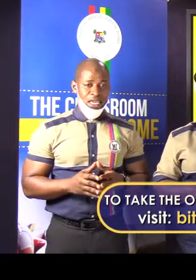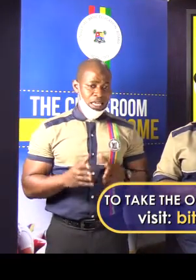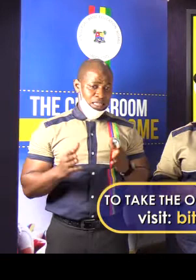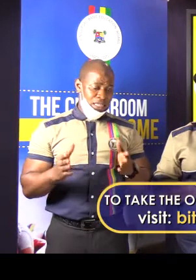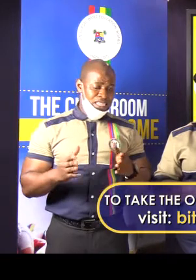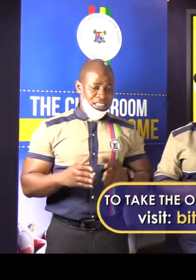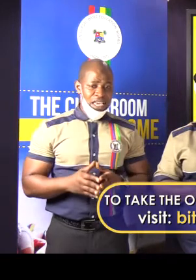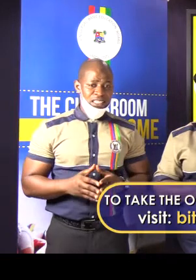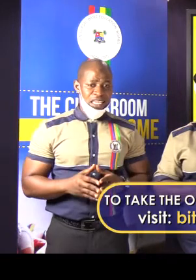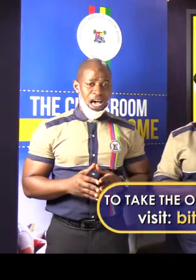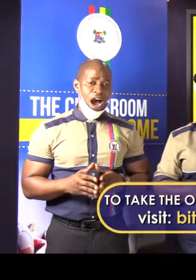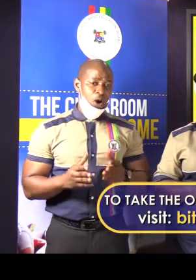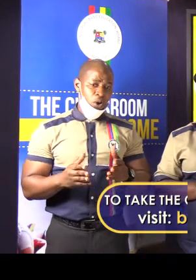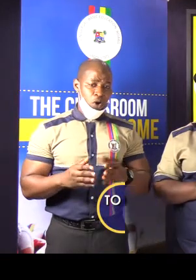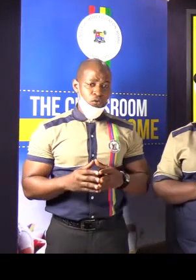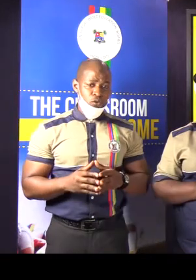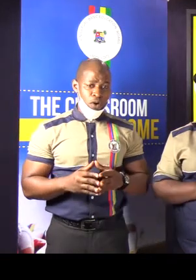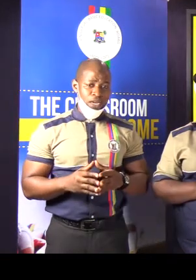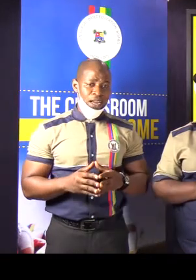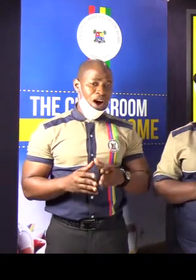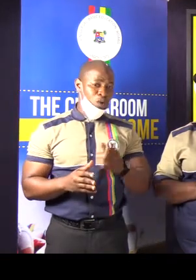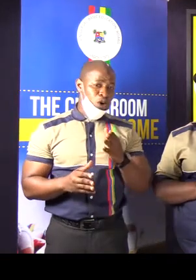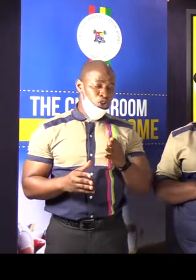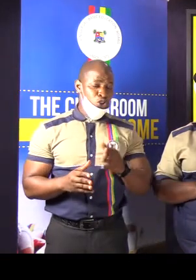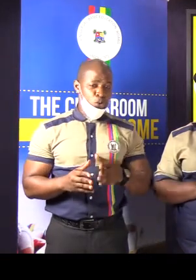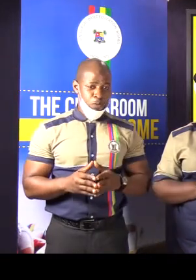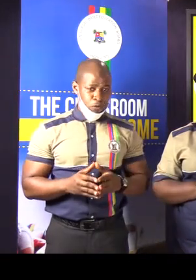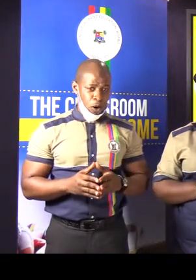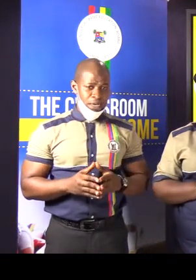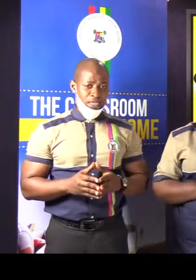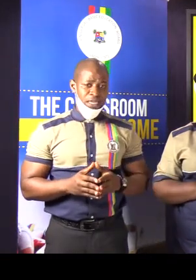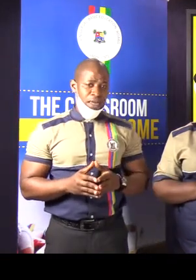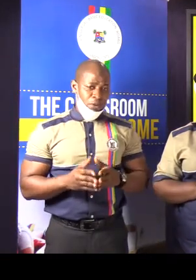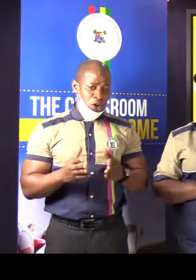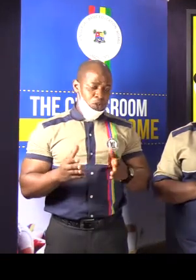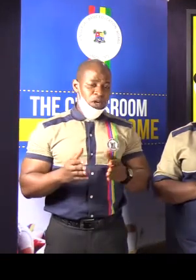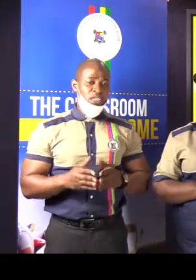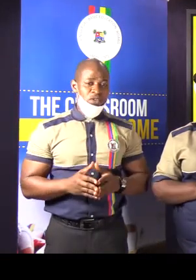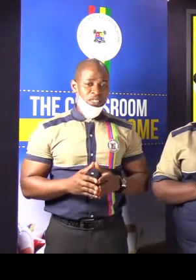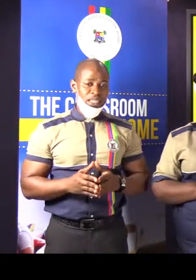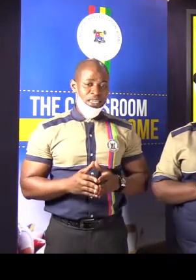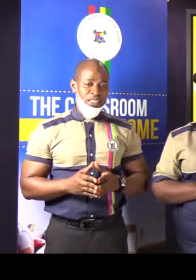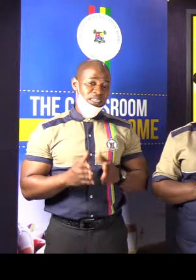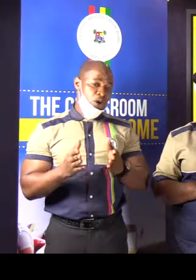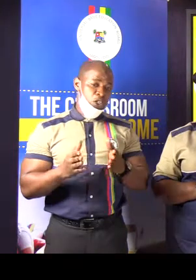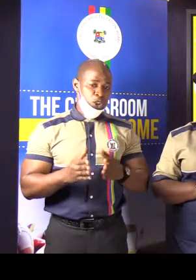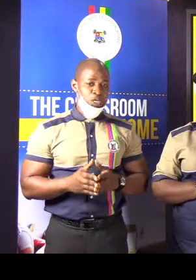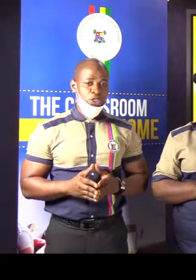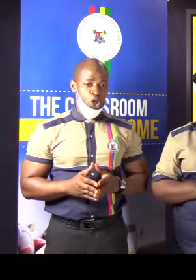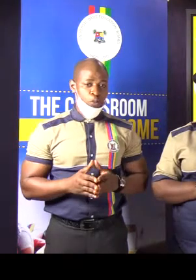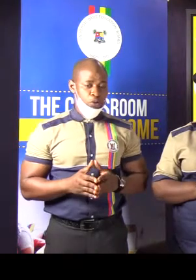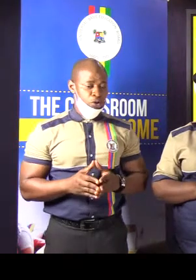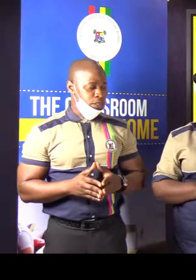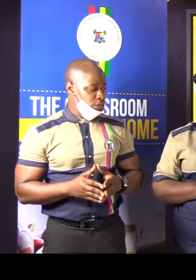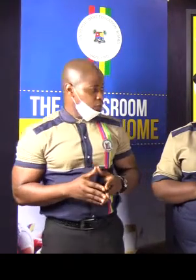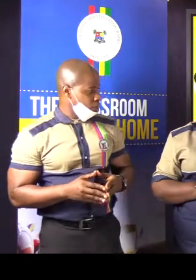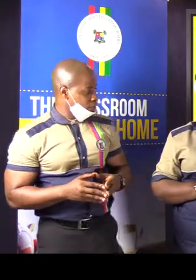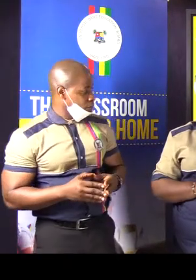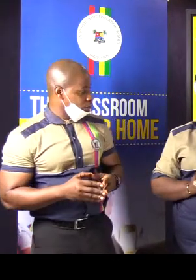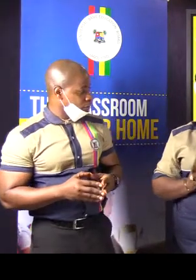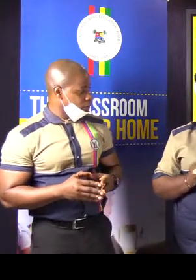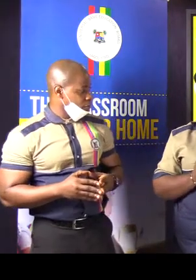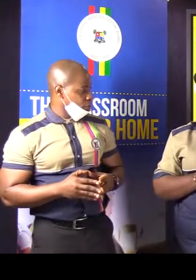bit.ly/LASUBEB-tests. These tests are our way of knowing how well you are performing because we're interested in monitoring your